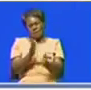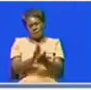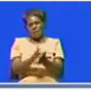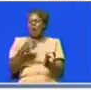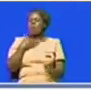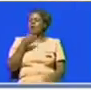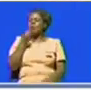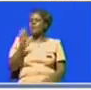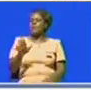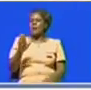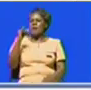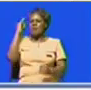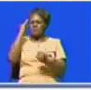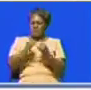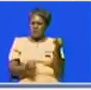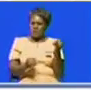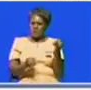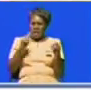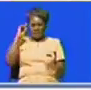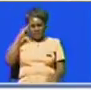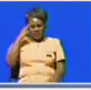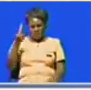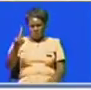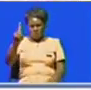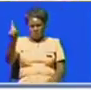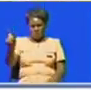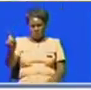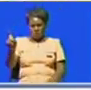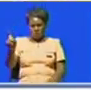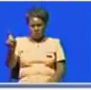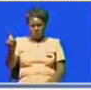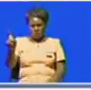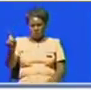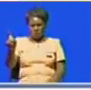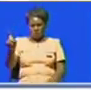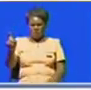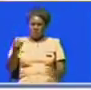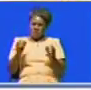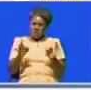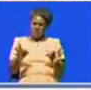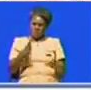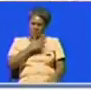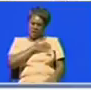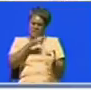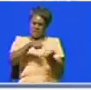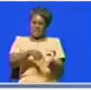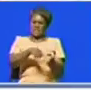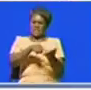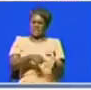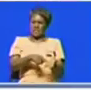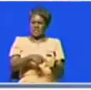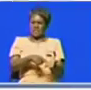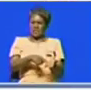answer the last aspect of this. I think the question is often asked that if NASA insists